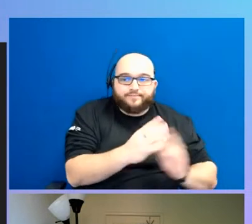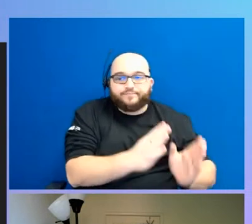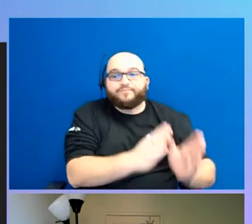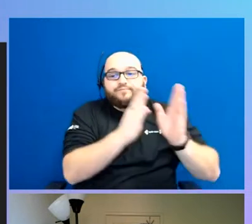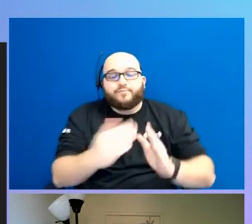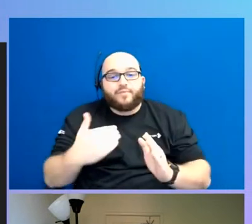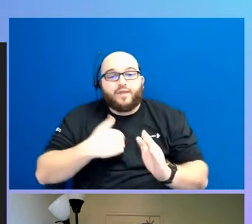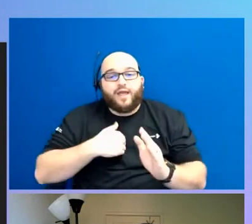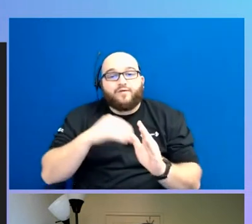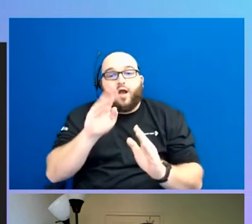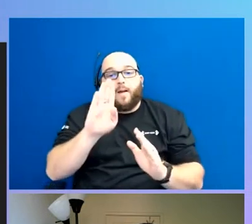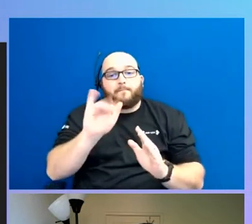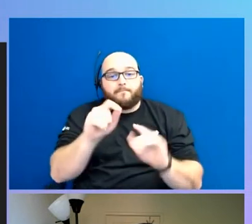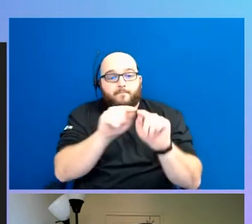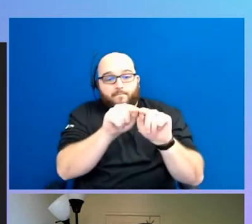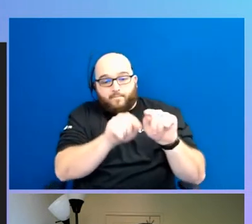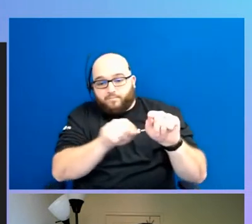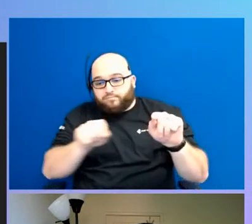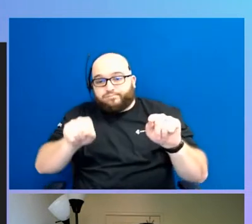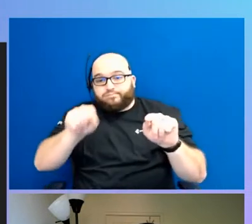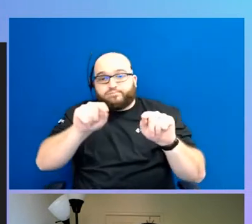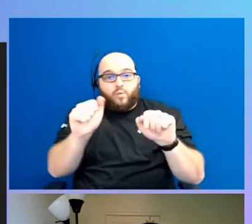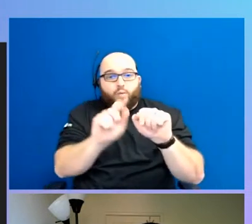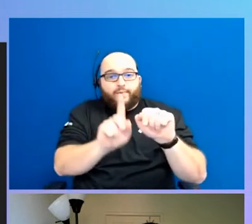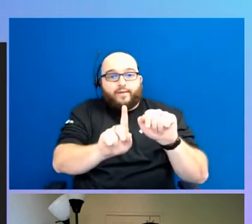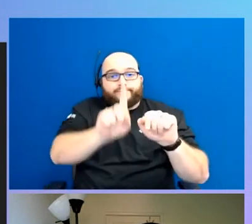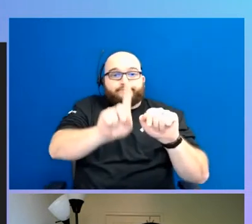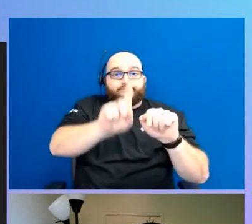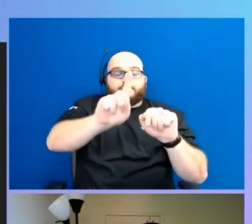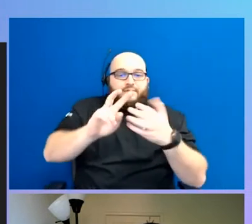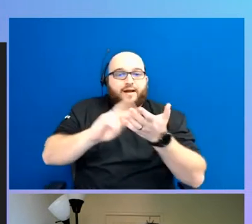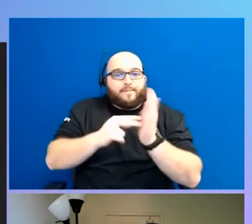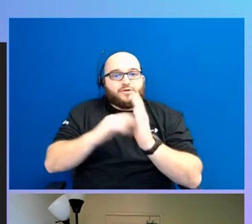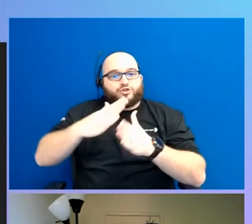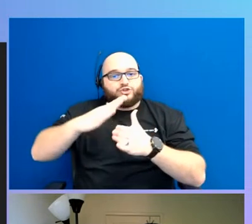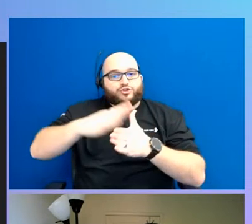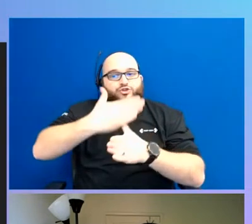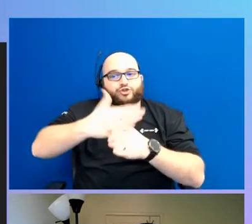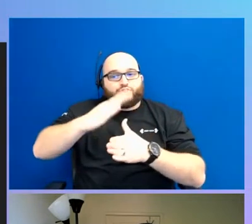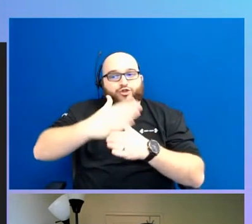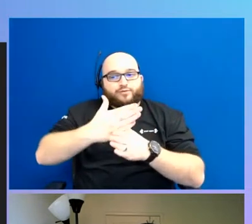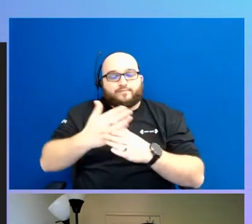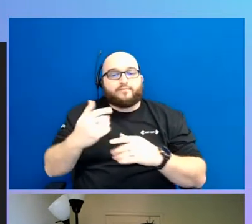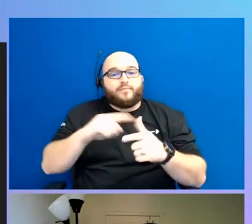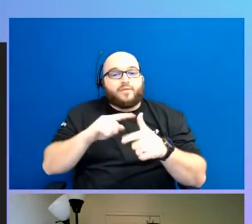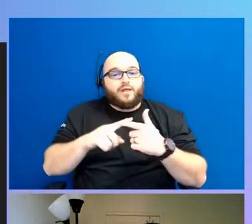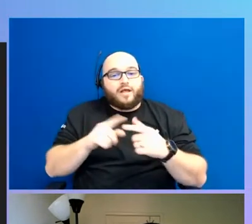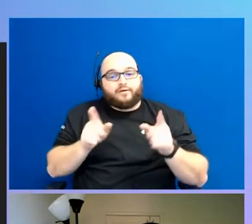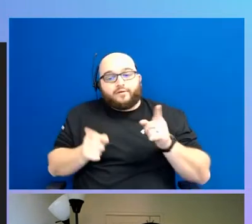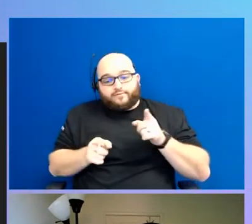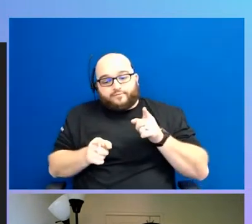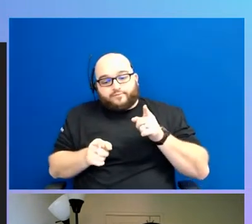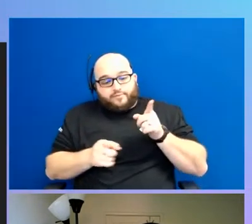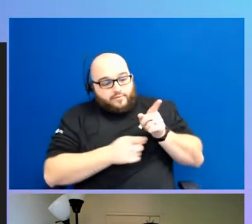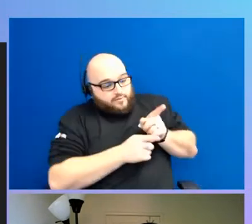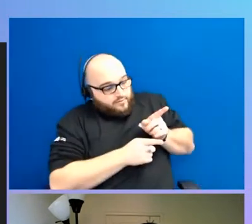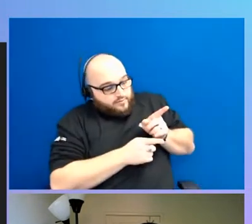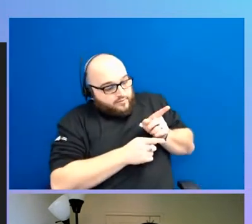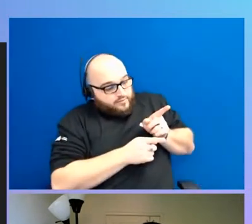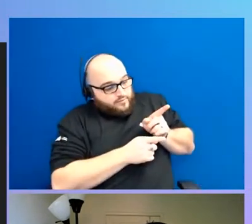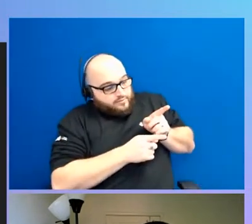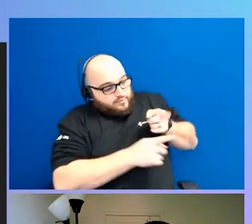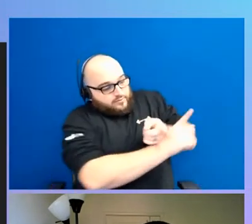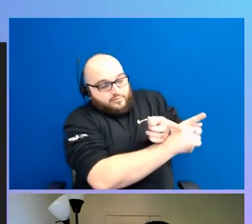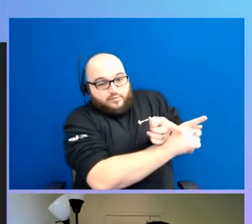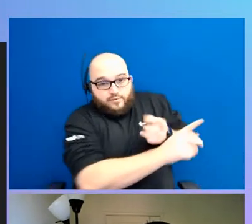of a box with an arrow pointing upward from it, which generally means share, and then 2 arrows crossing each other and pointing to the right, which generally